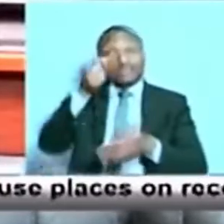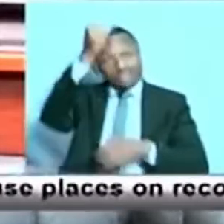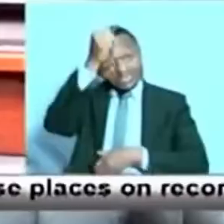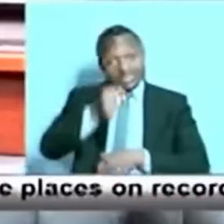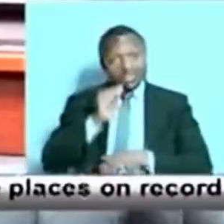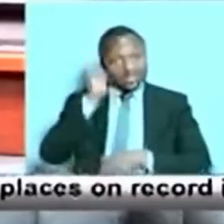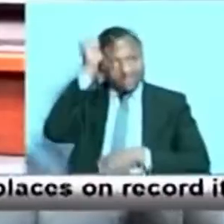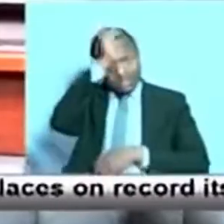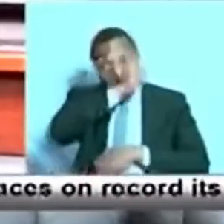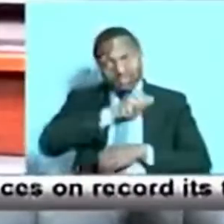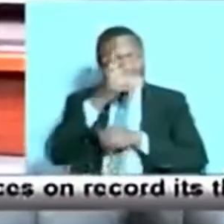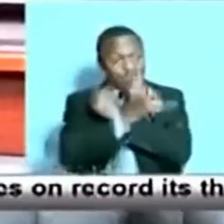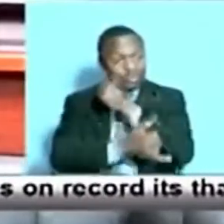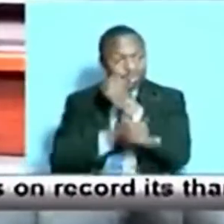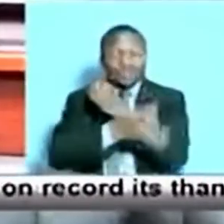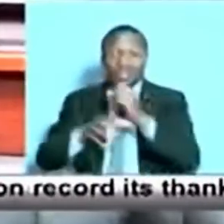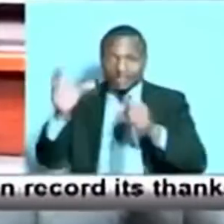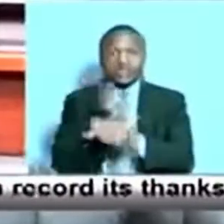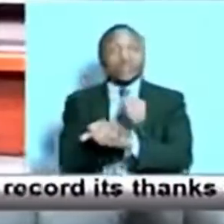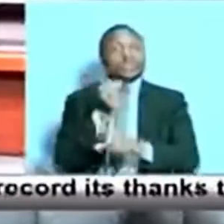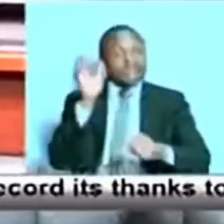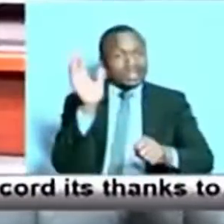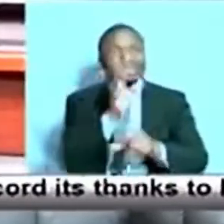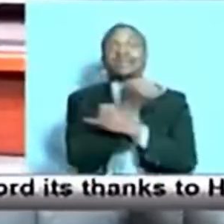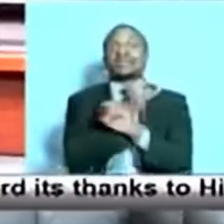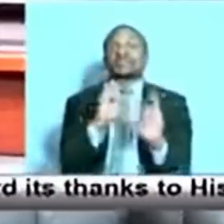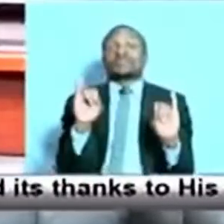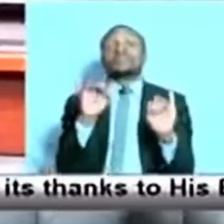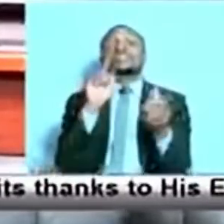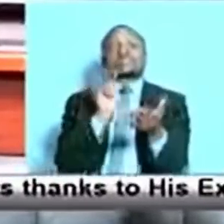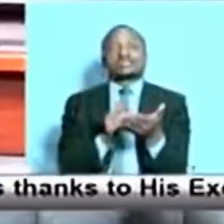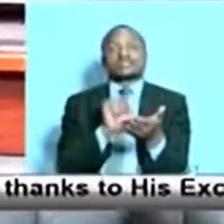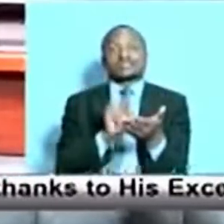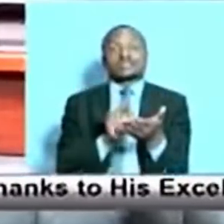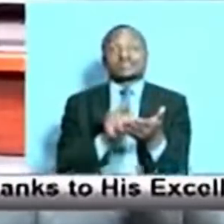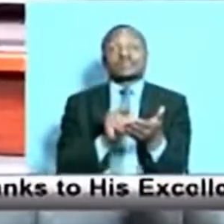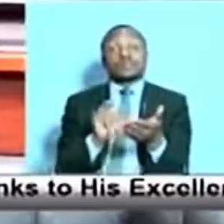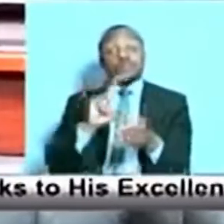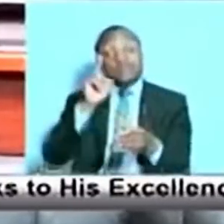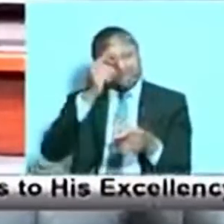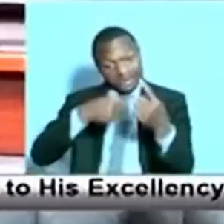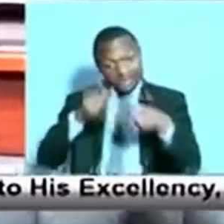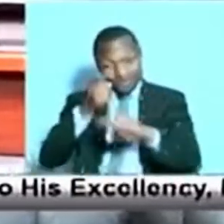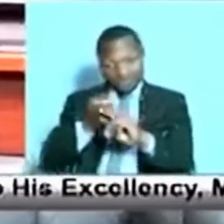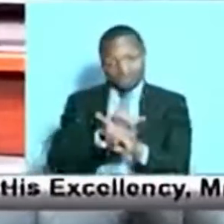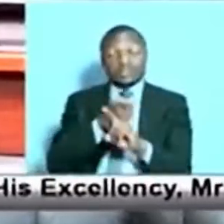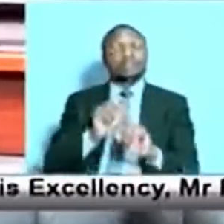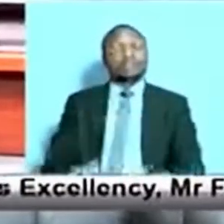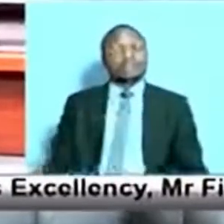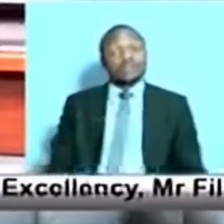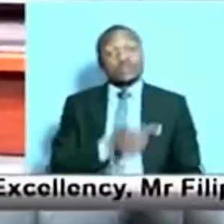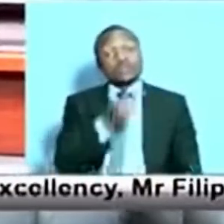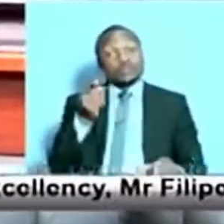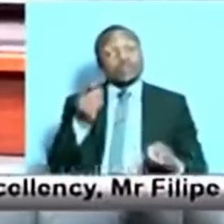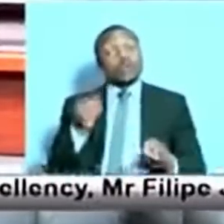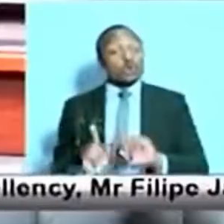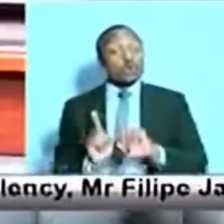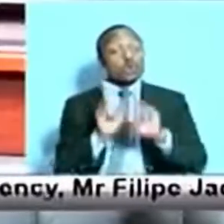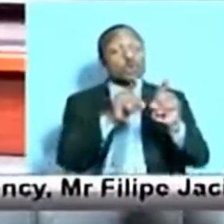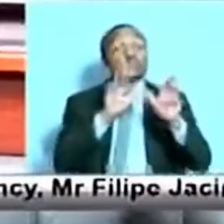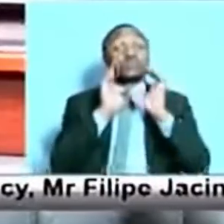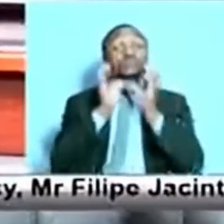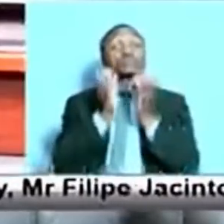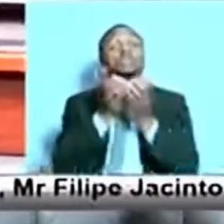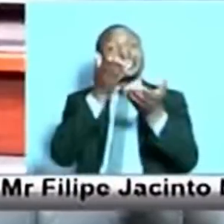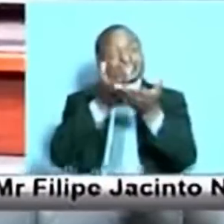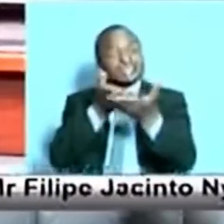to attain their independence. This is where we're emanating from, even as you proceed to go to Mozambique, these